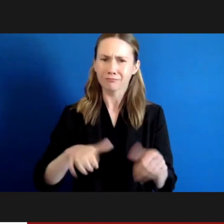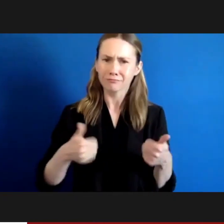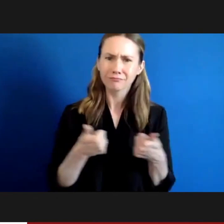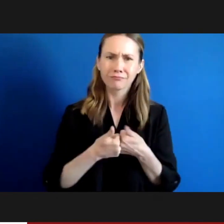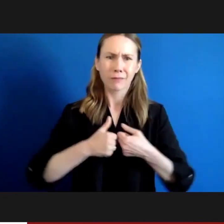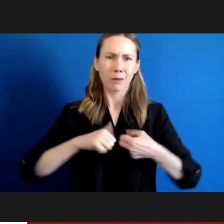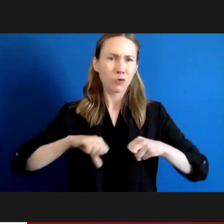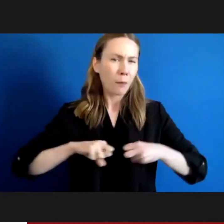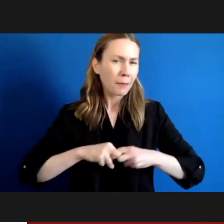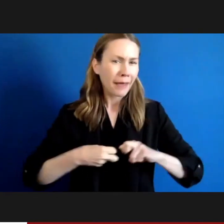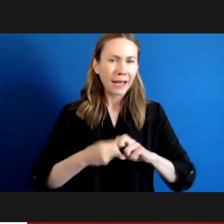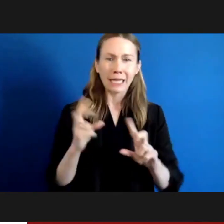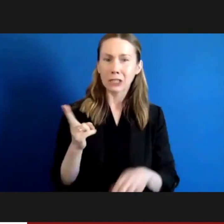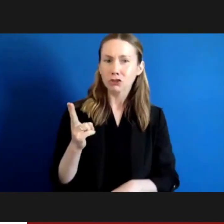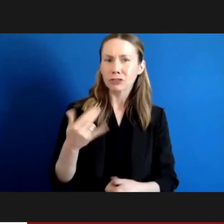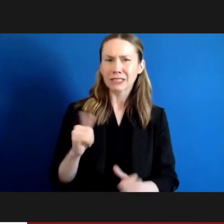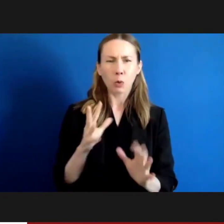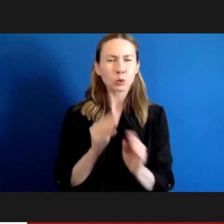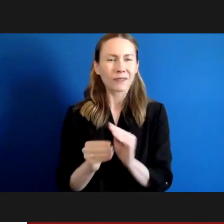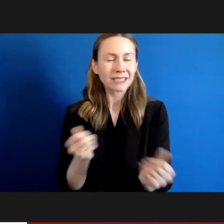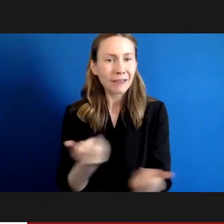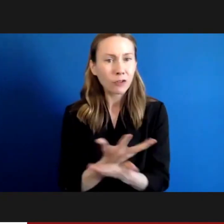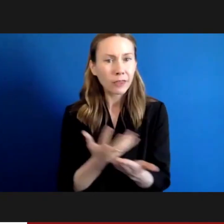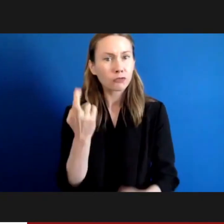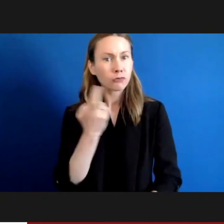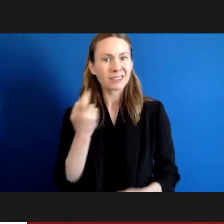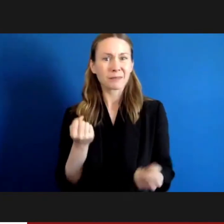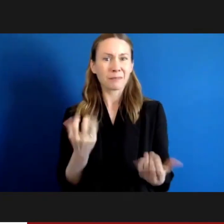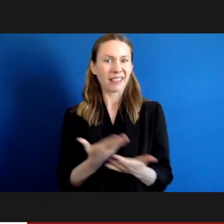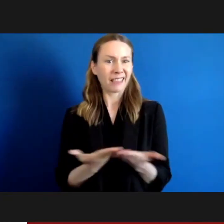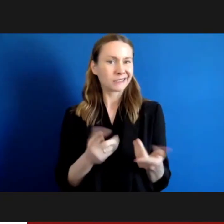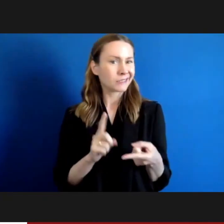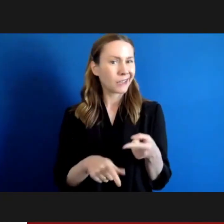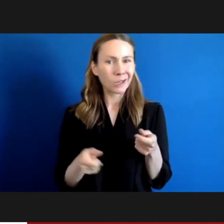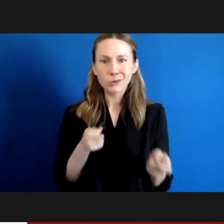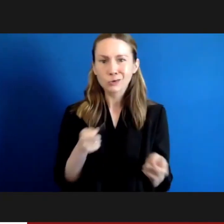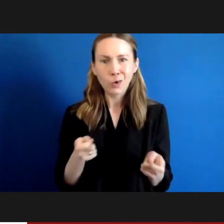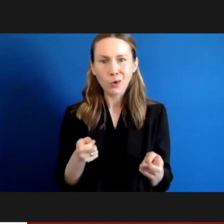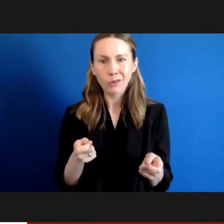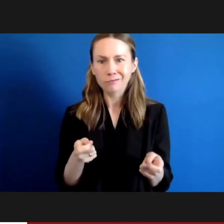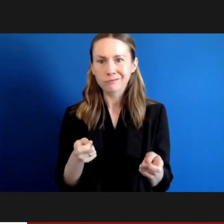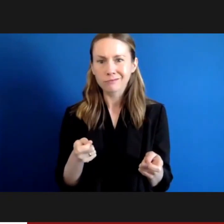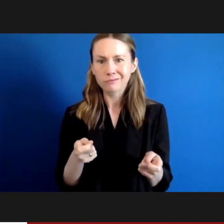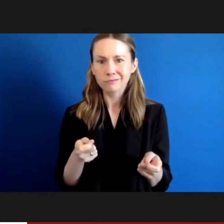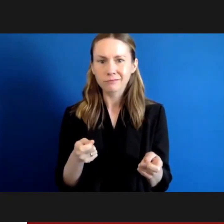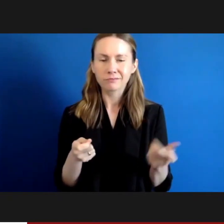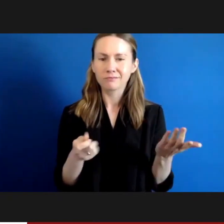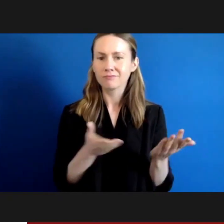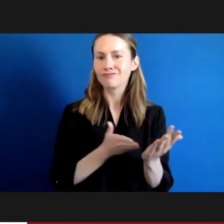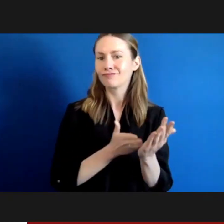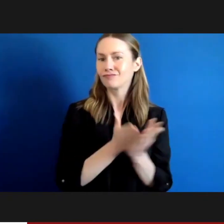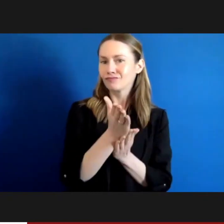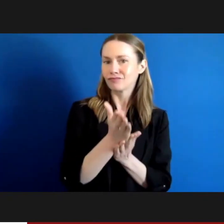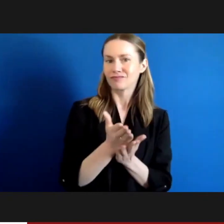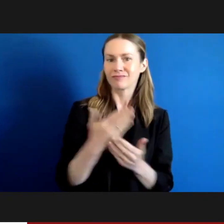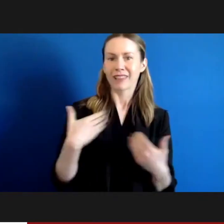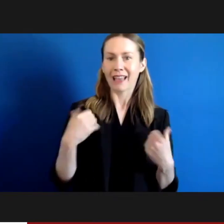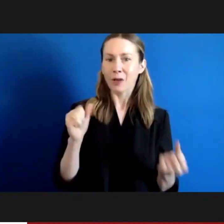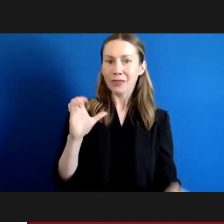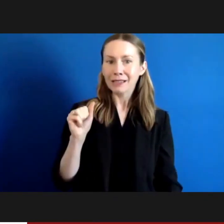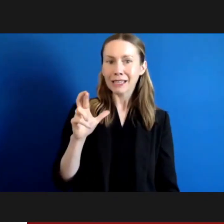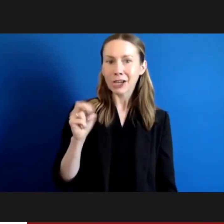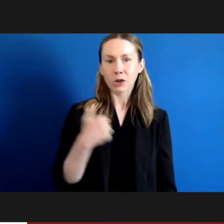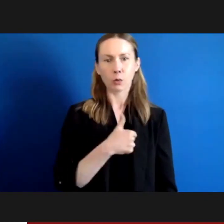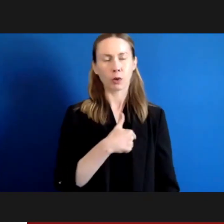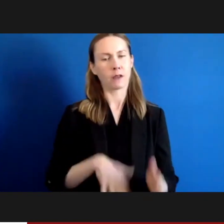throughout the institution and realizing many things were outside his control to fix and fix immediately. Throughout healthcare, we've found many